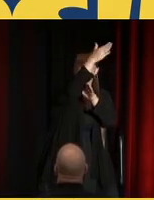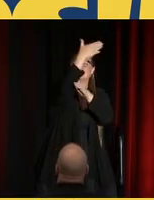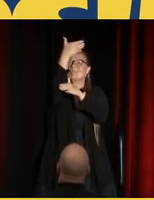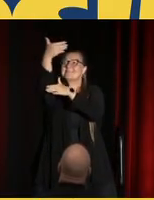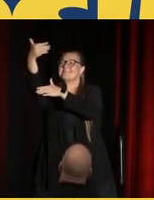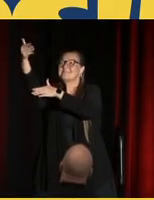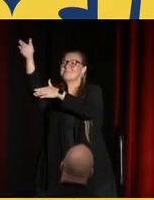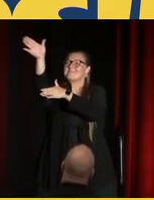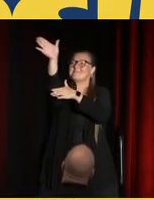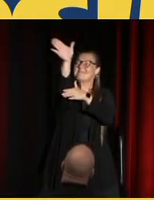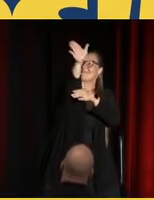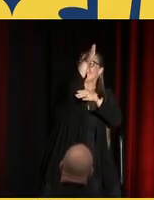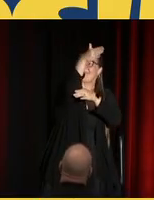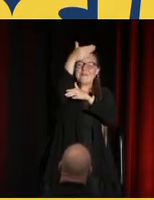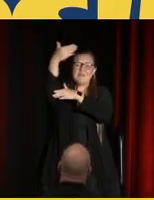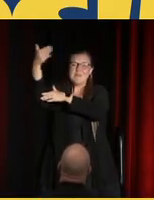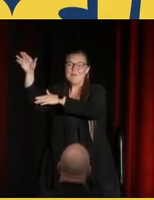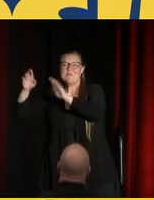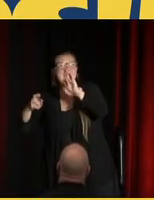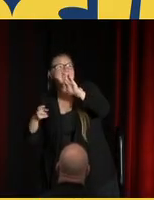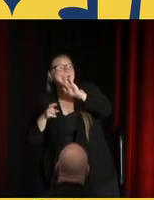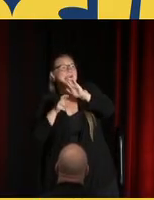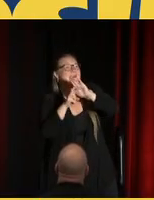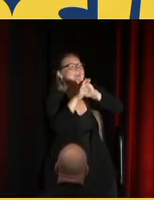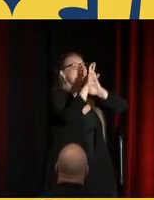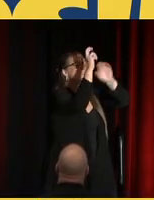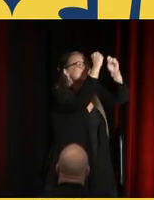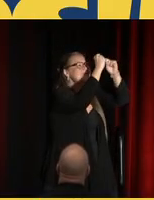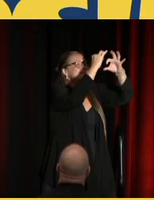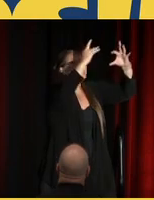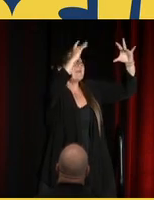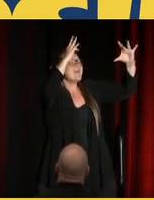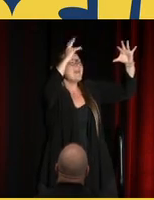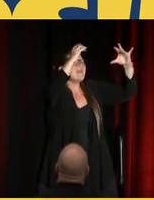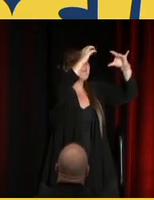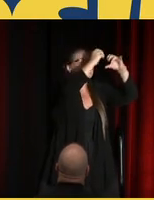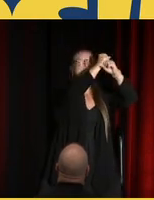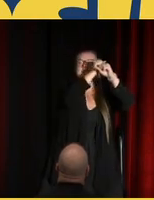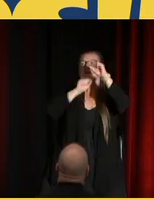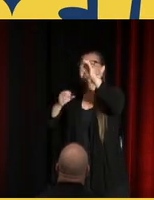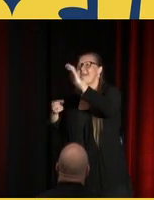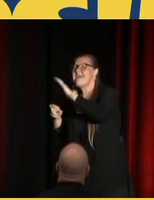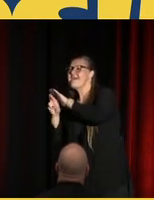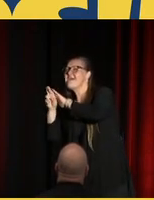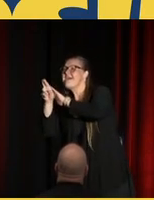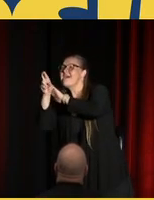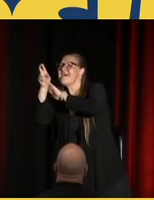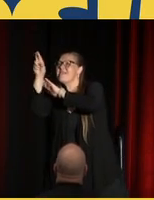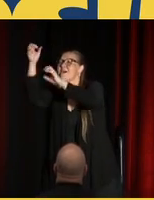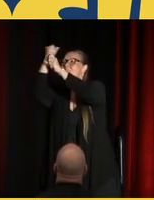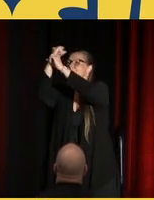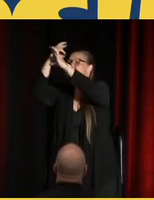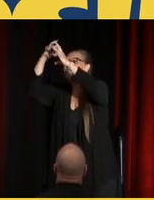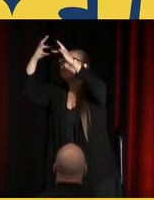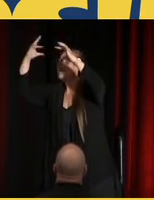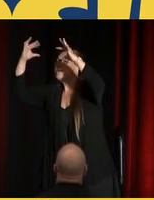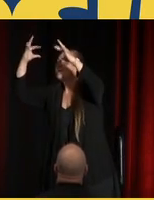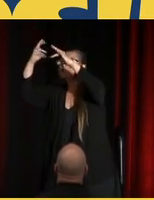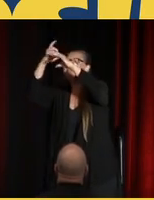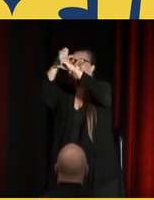gallantly streaming, and the rocket's red glare, the